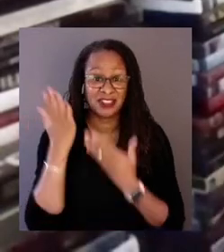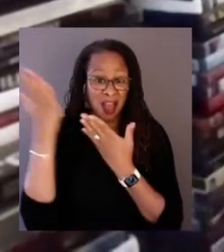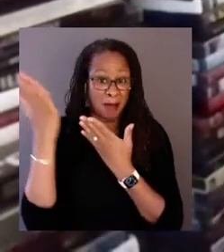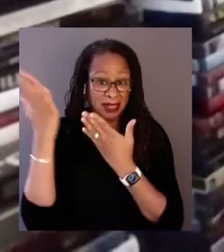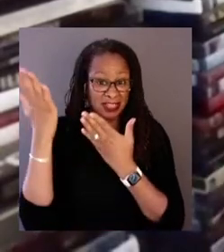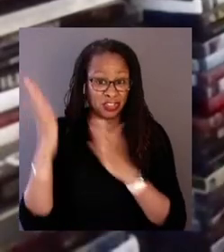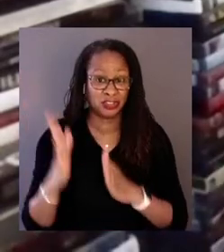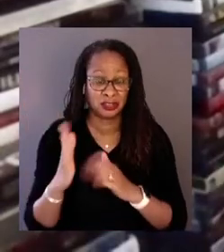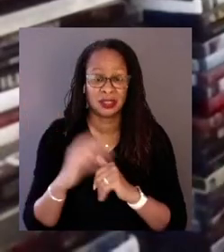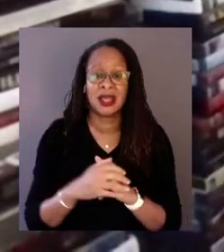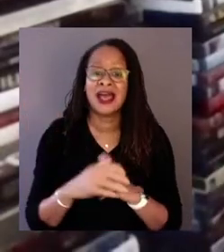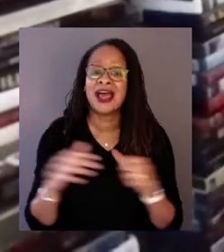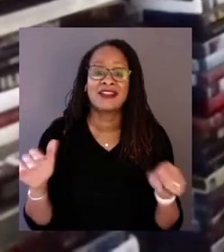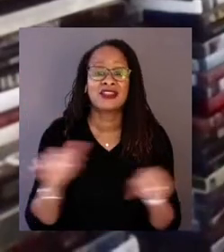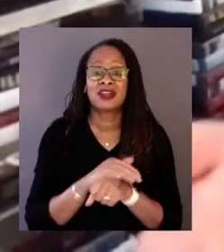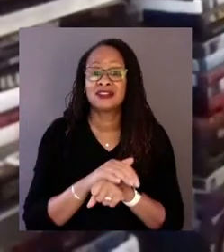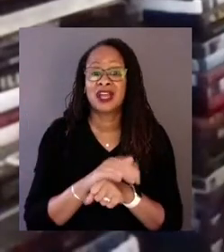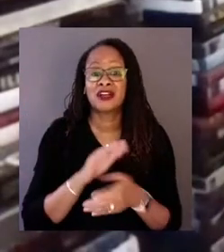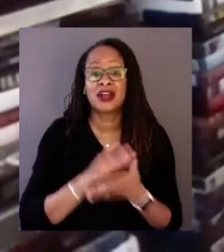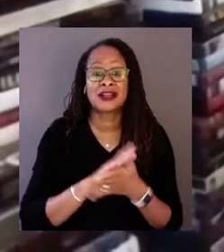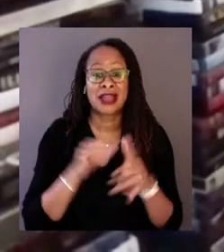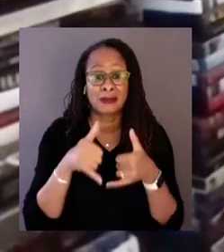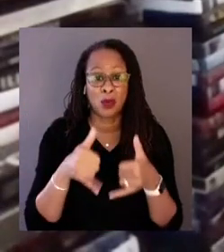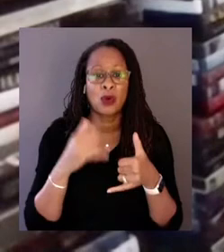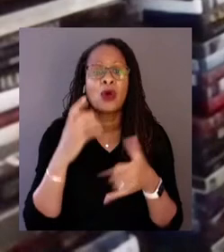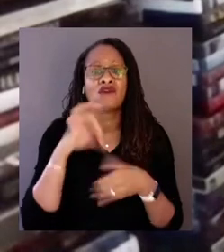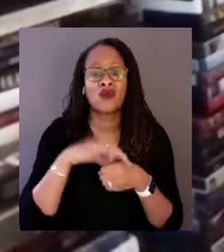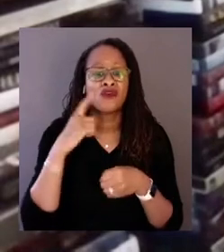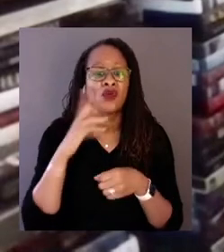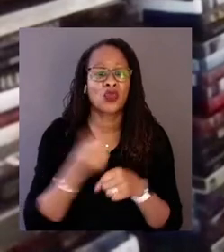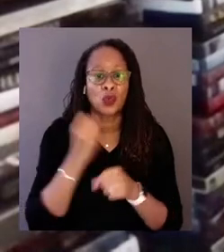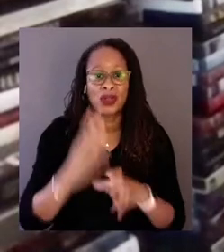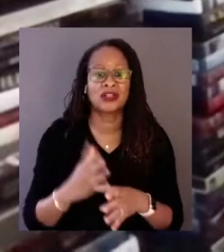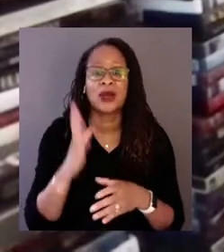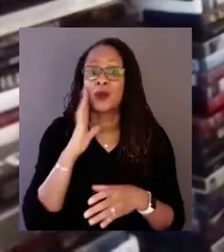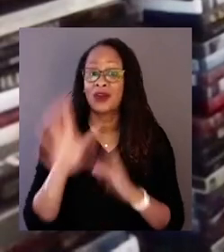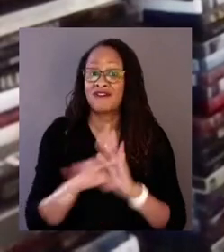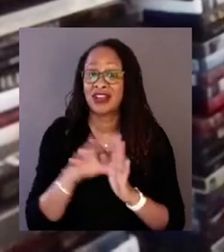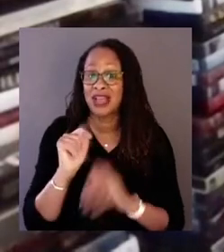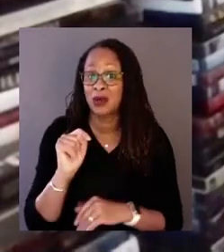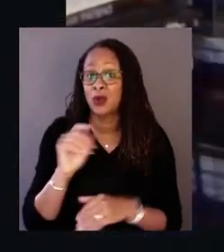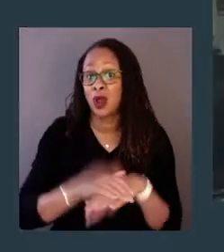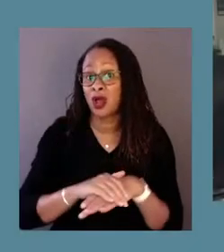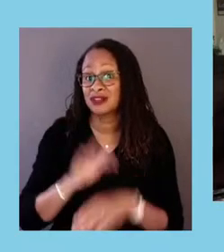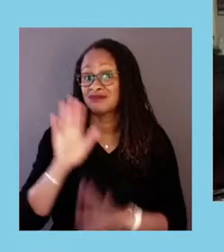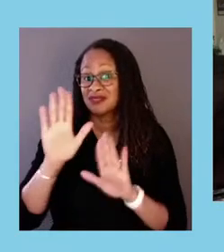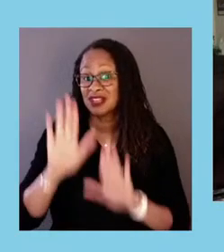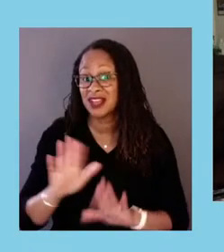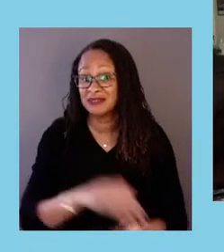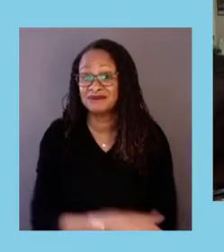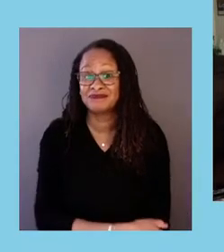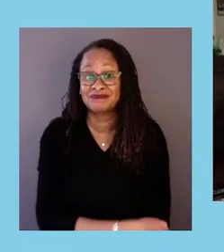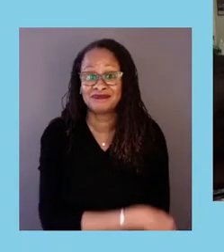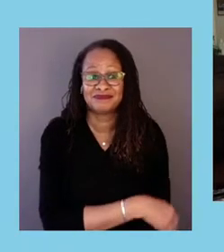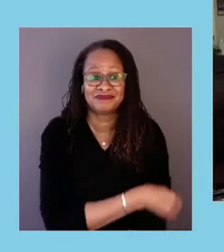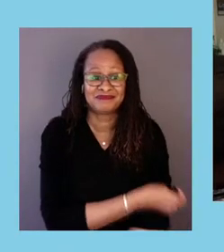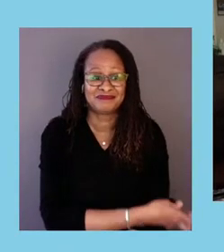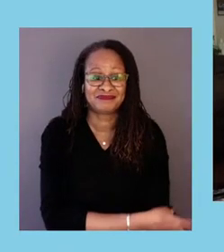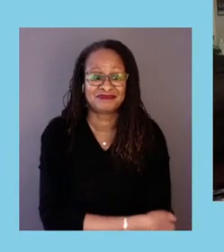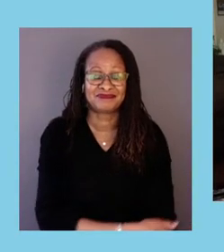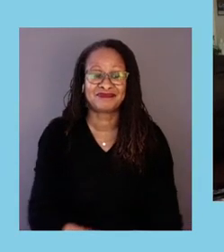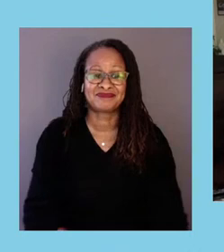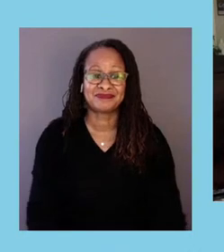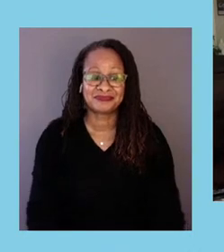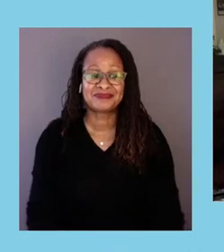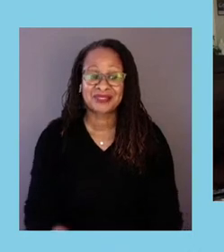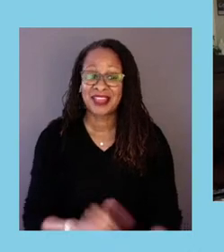for the winners. Hmm. Like, and then we'll find out on Sunday. So that's how that happens. Oh, so I looking